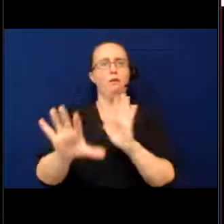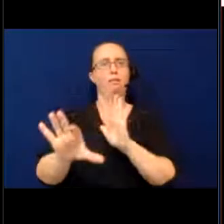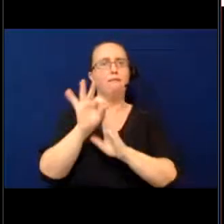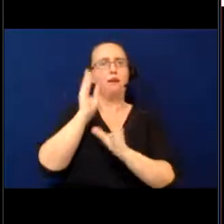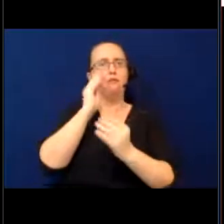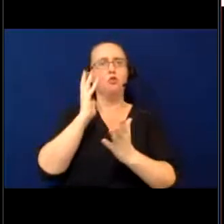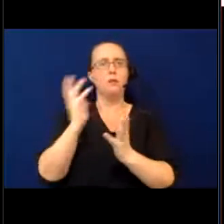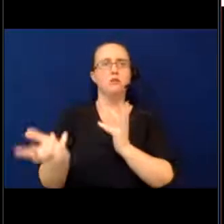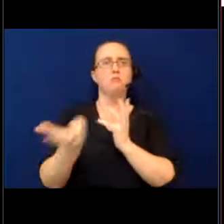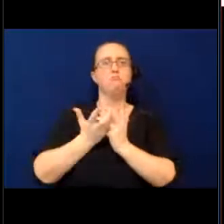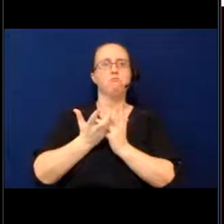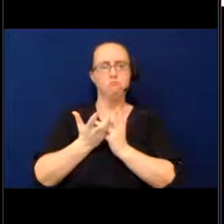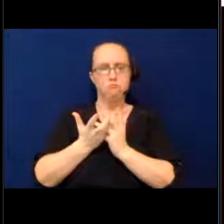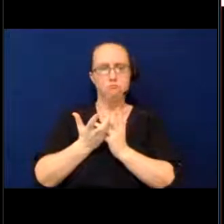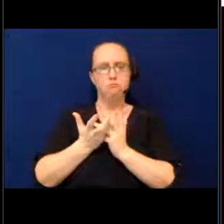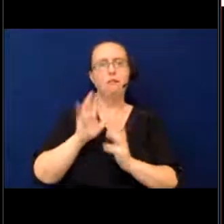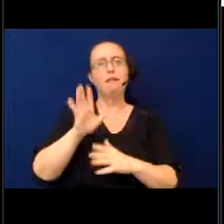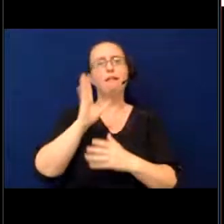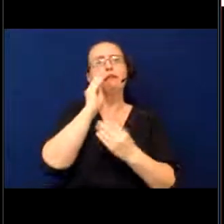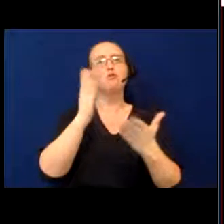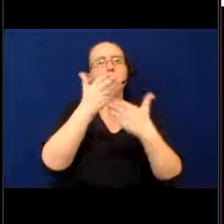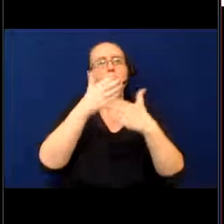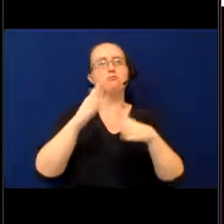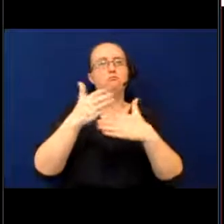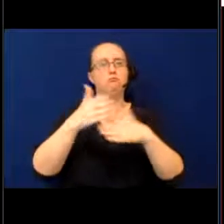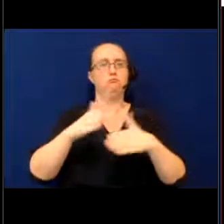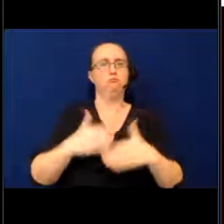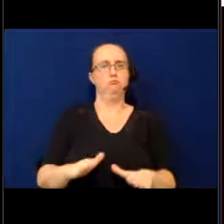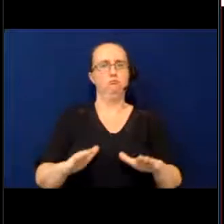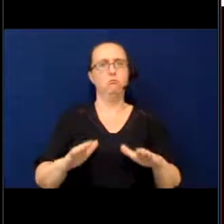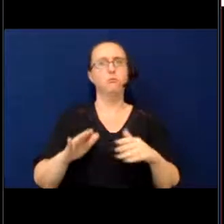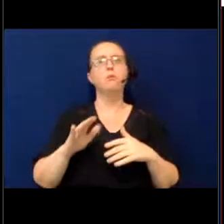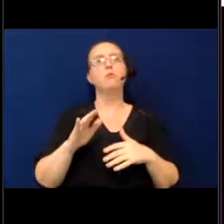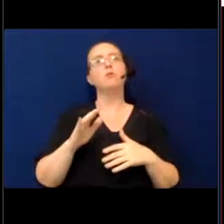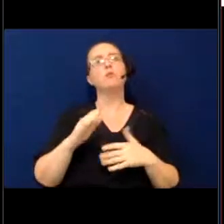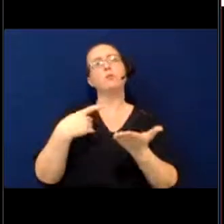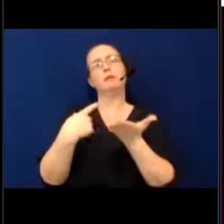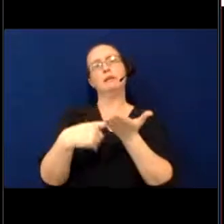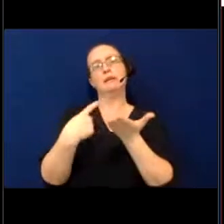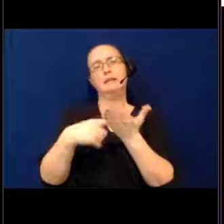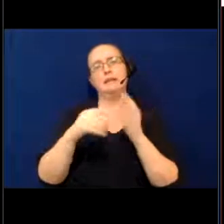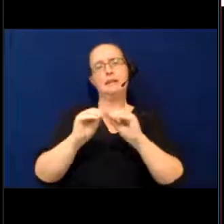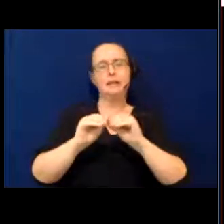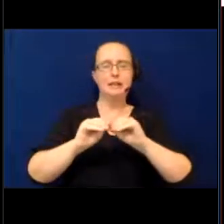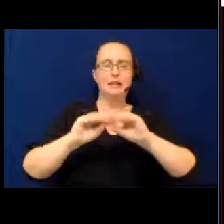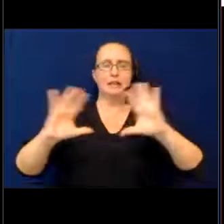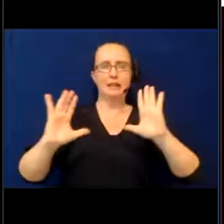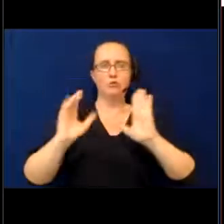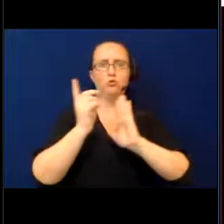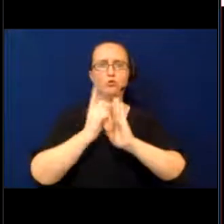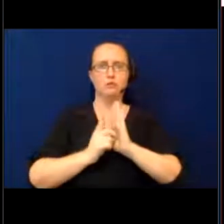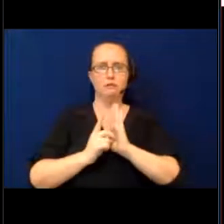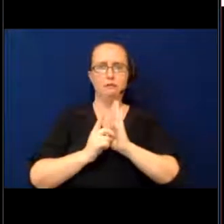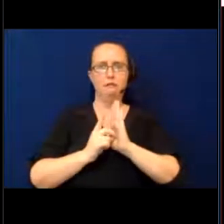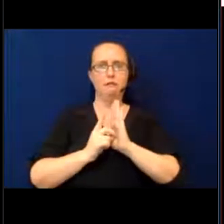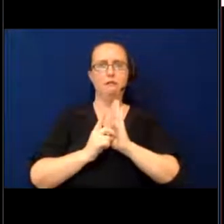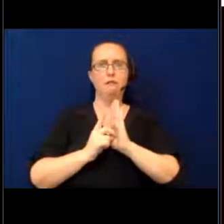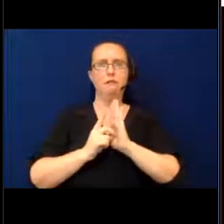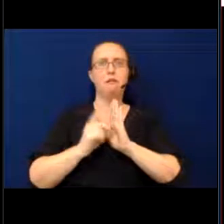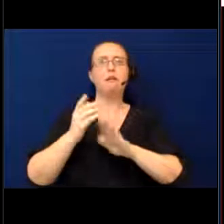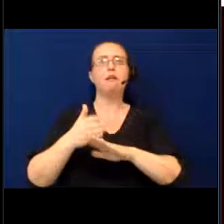also breaks up information on the page. And when we talk about a clear design, it helps increase blank